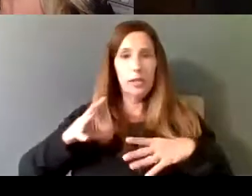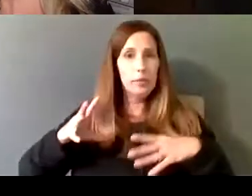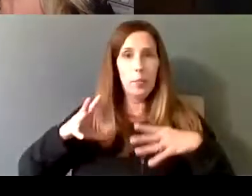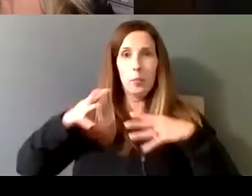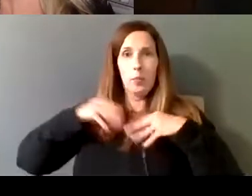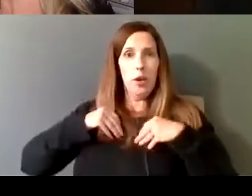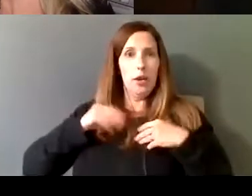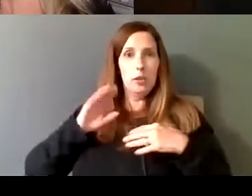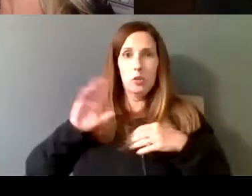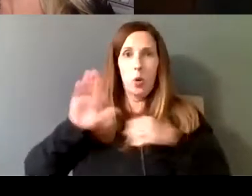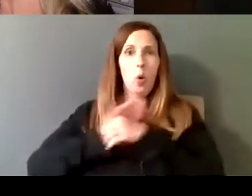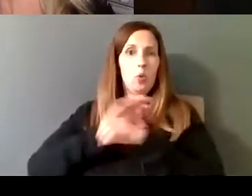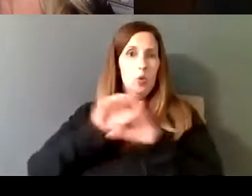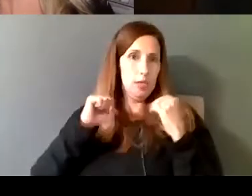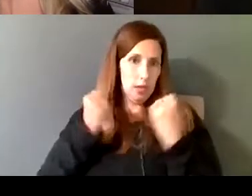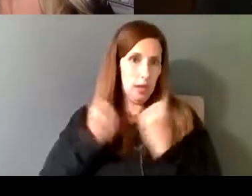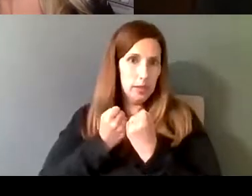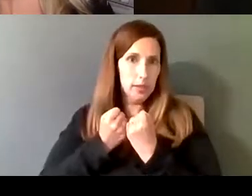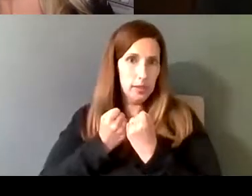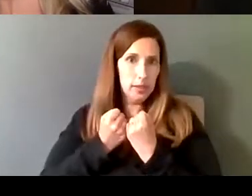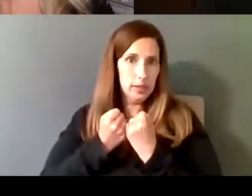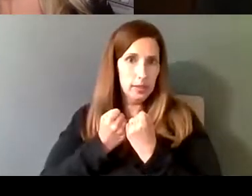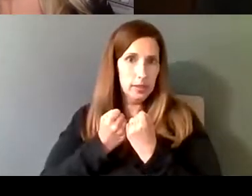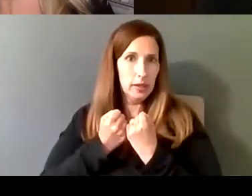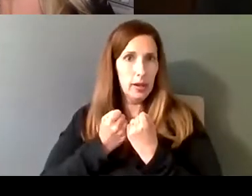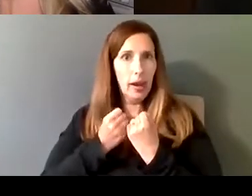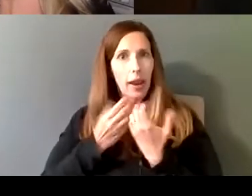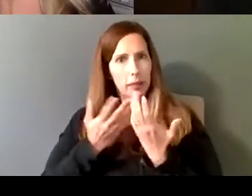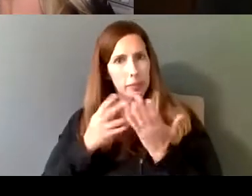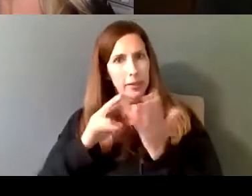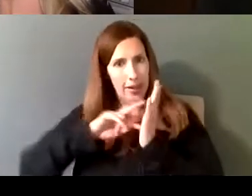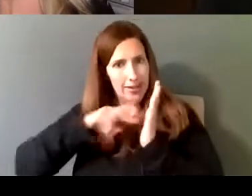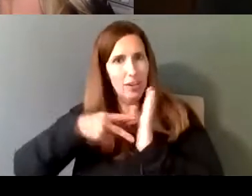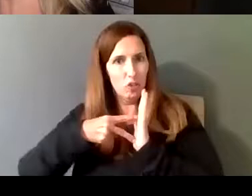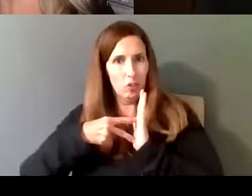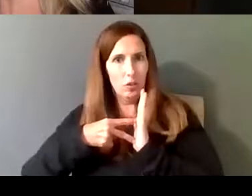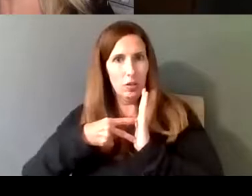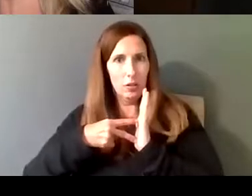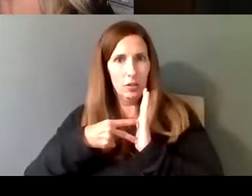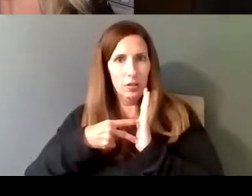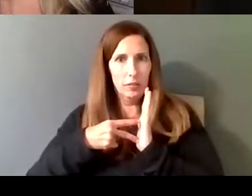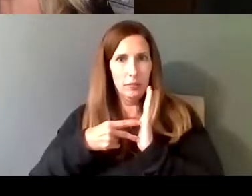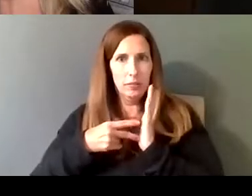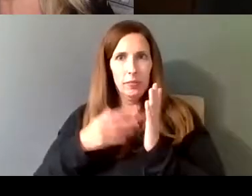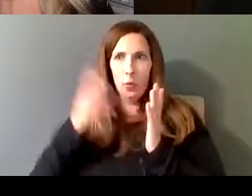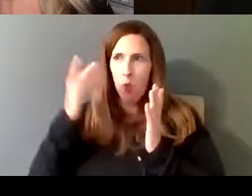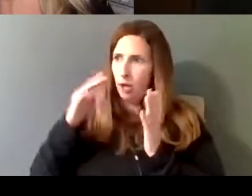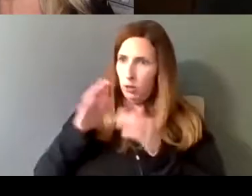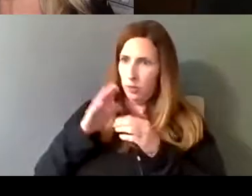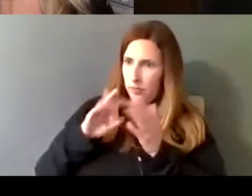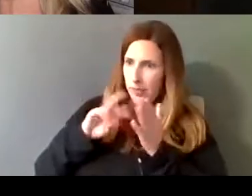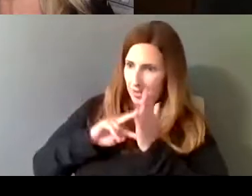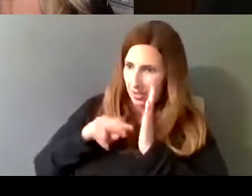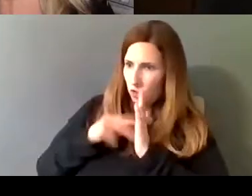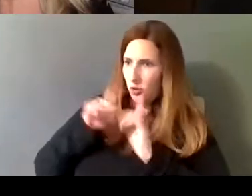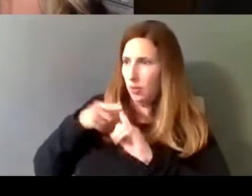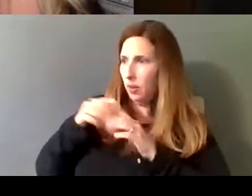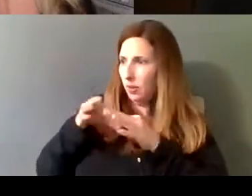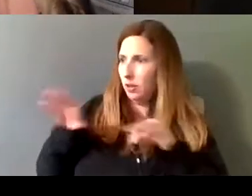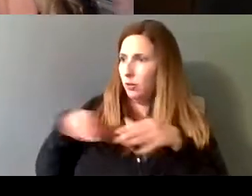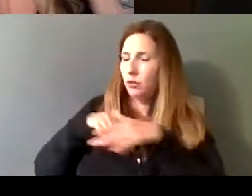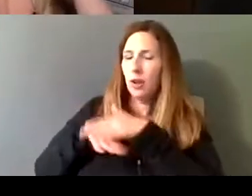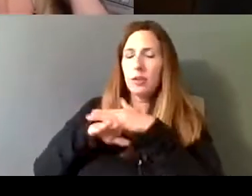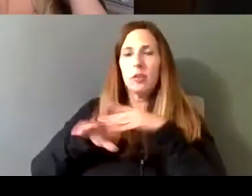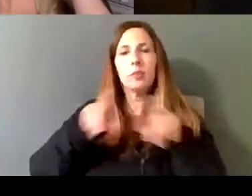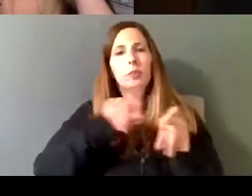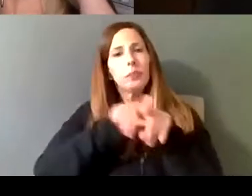society, and being intentional, because you're being intentional about language access. I also think to build